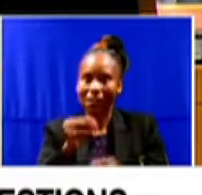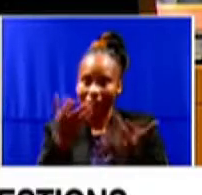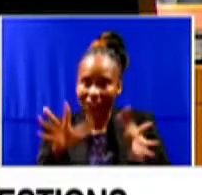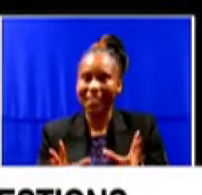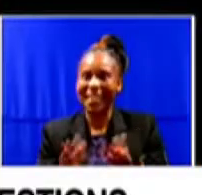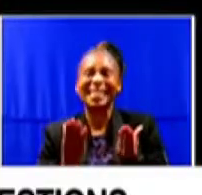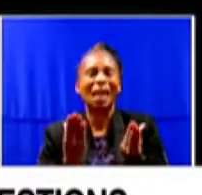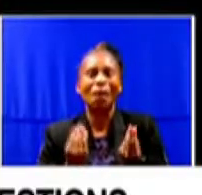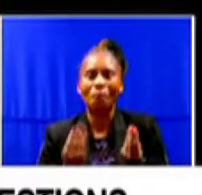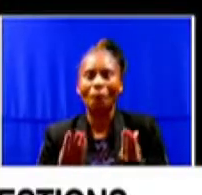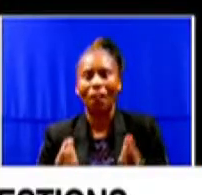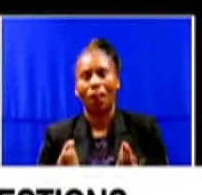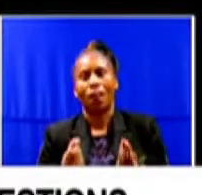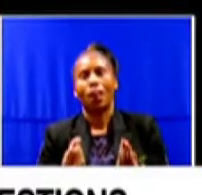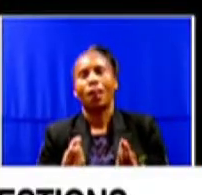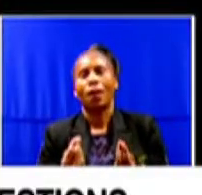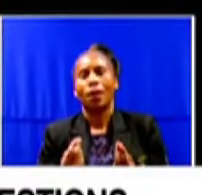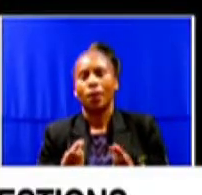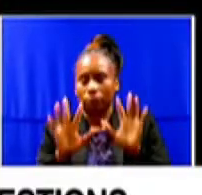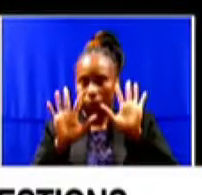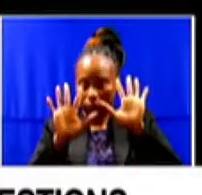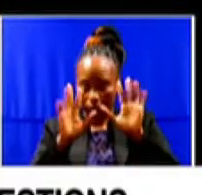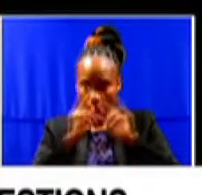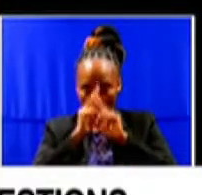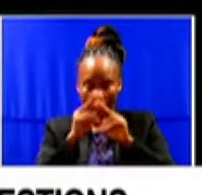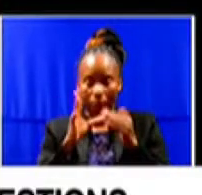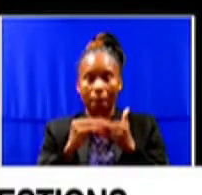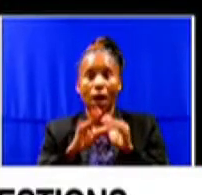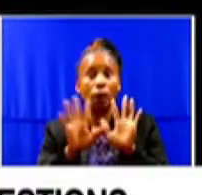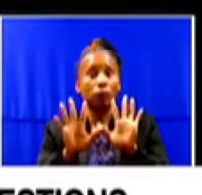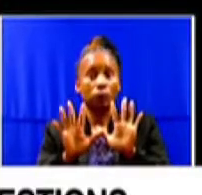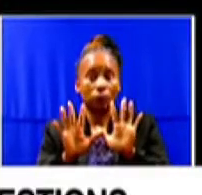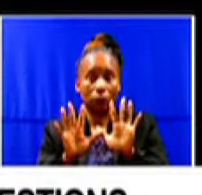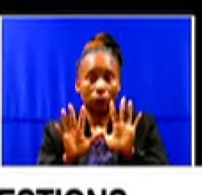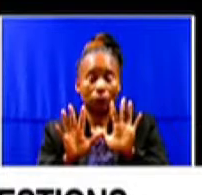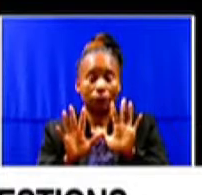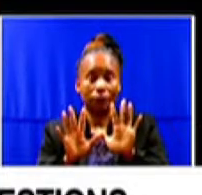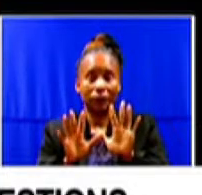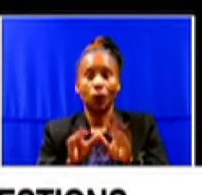Point of order, Deputy This is the Speaker. problem. I'll give you a chance, Honourable Member. Honourable